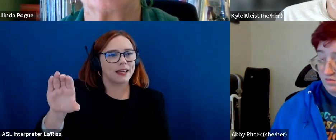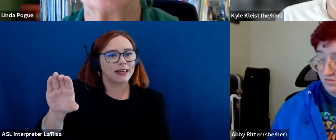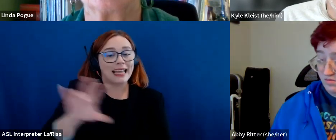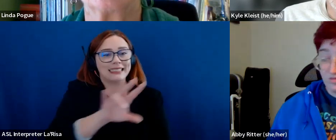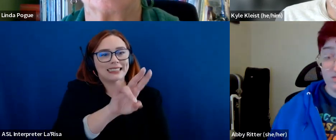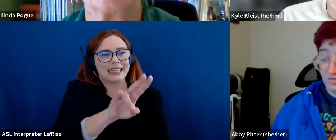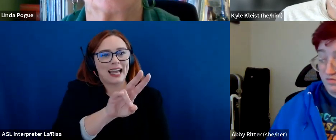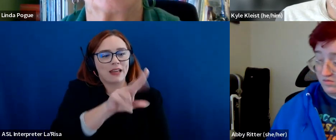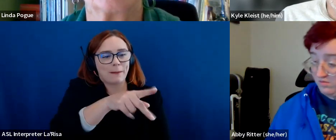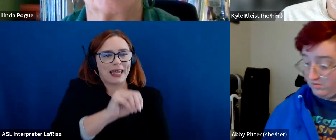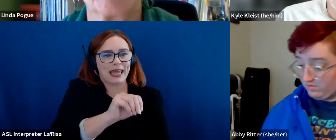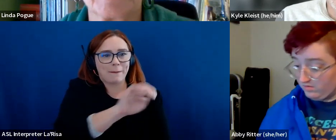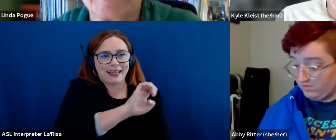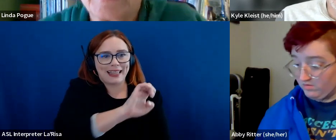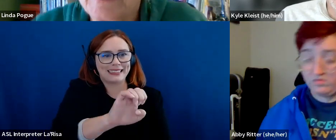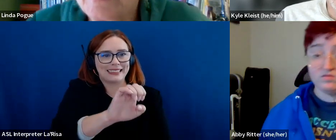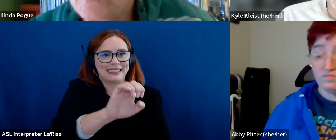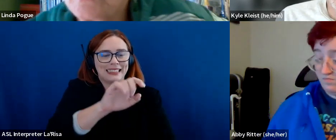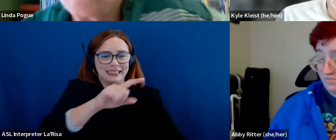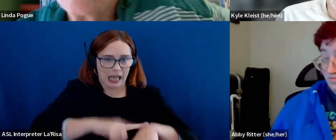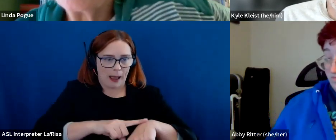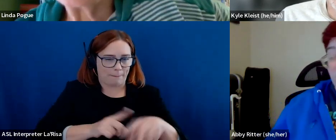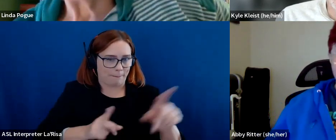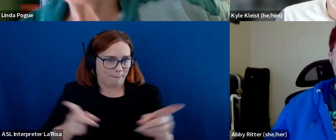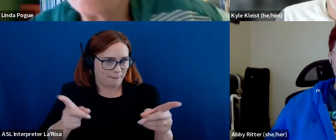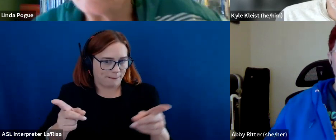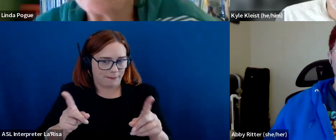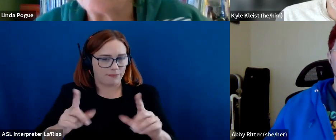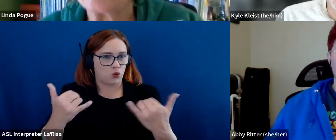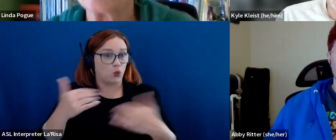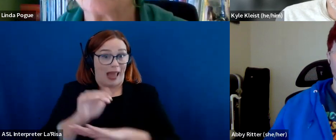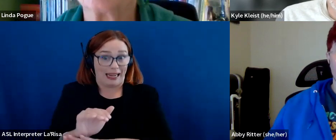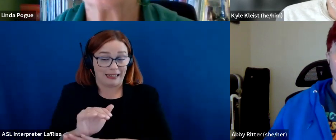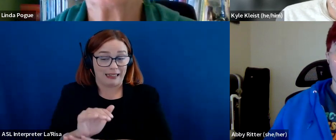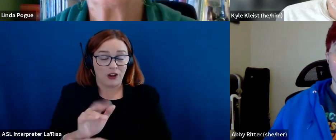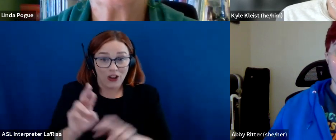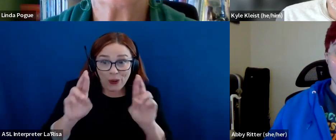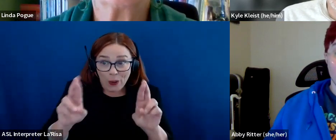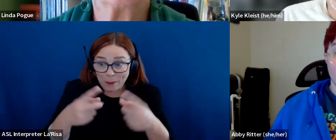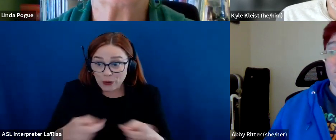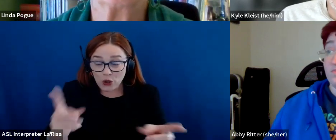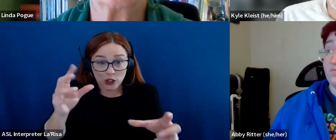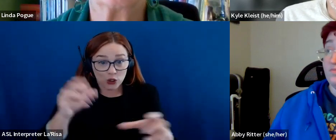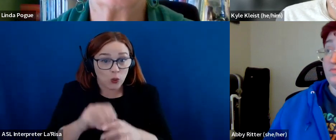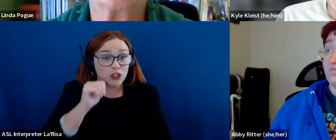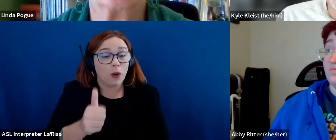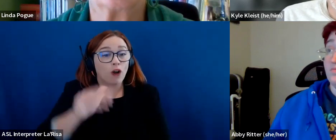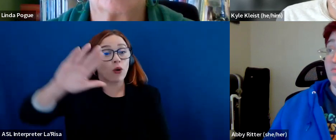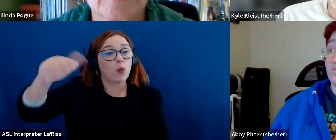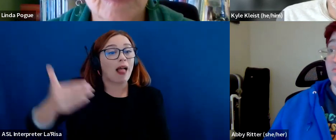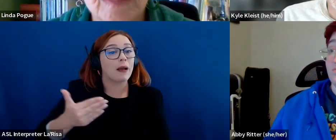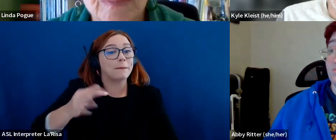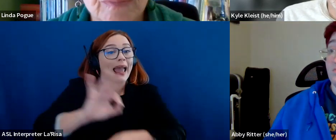tonight. We hope all will be able to join us tomorrow for our welcoming at 9